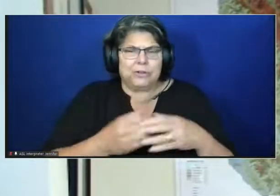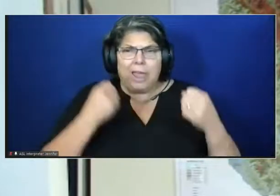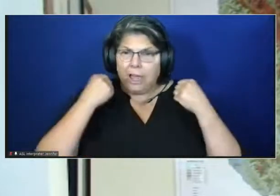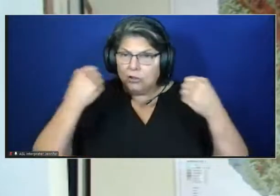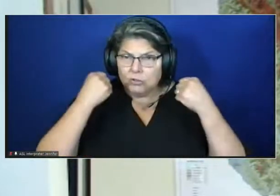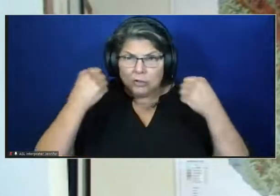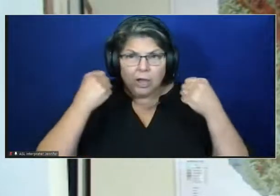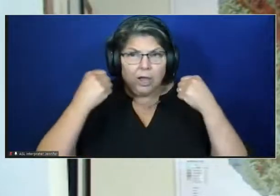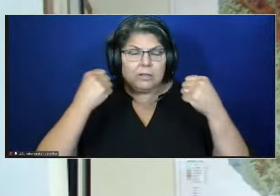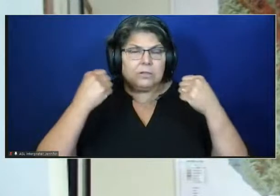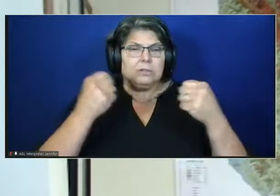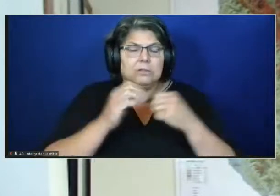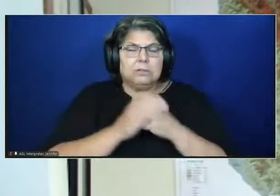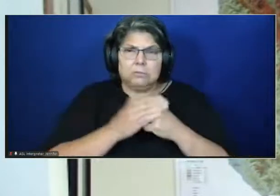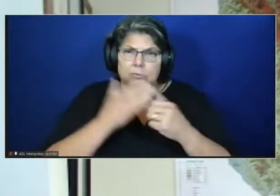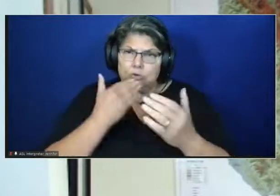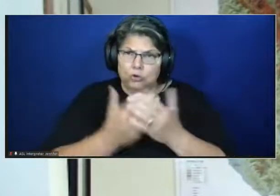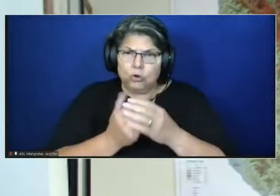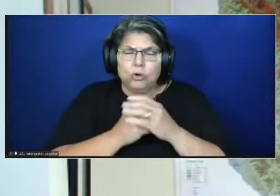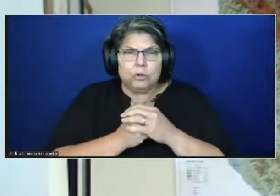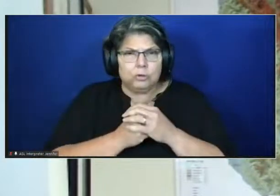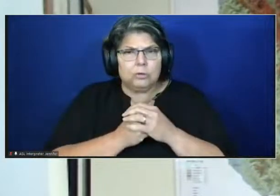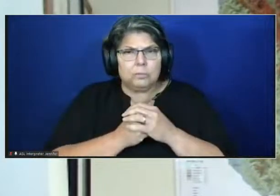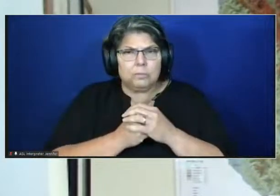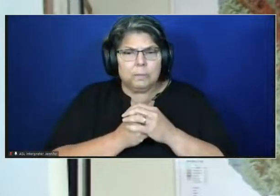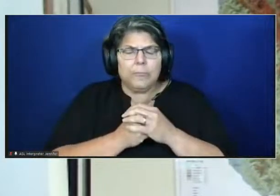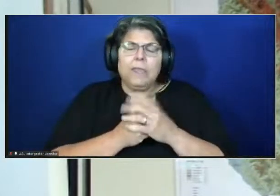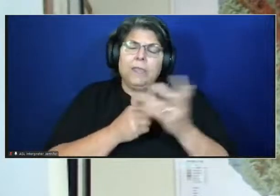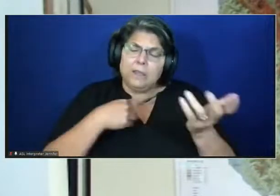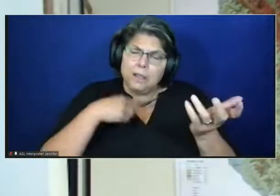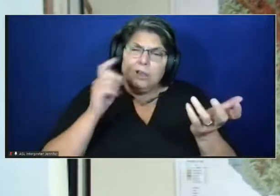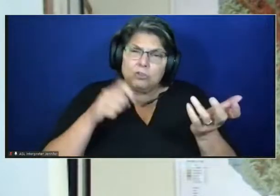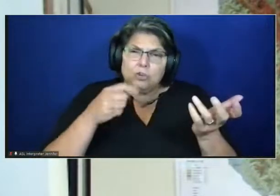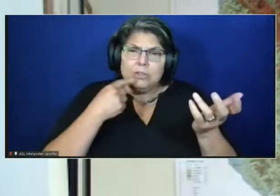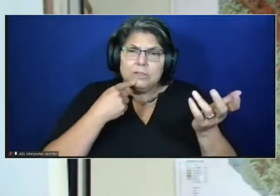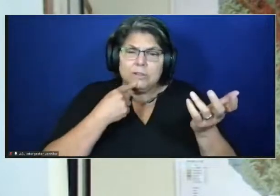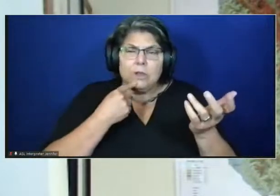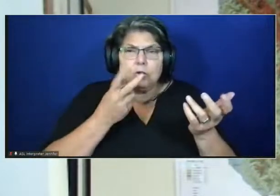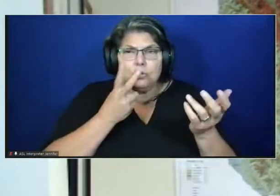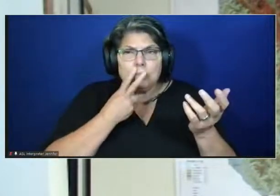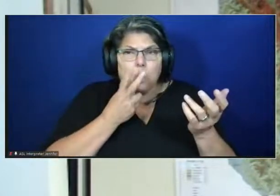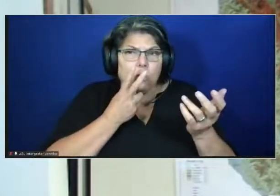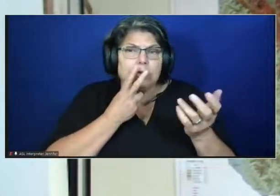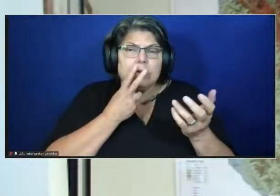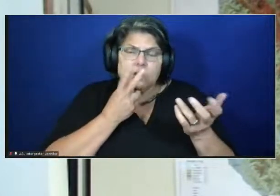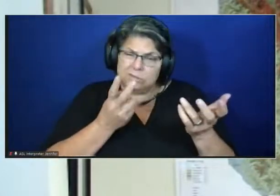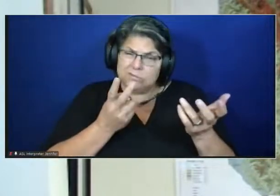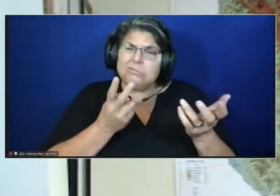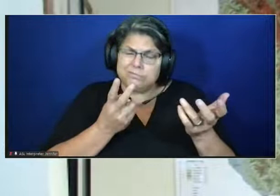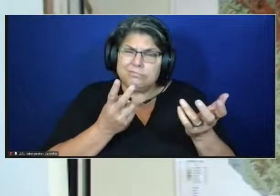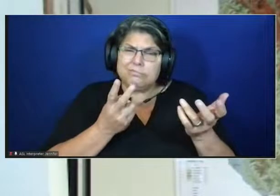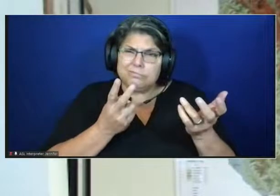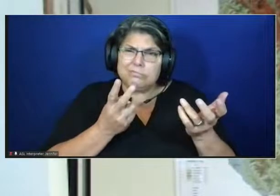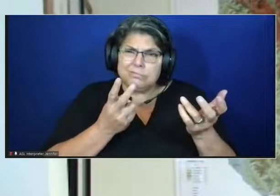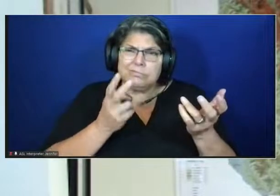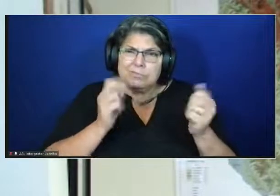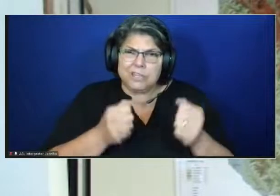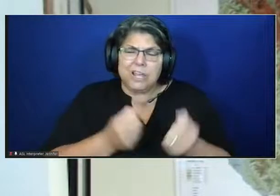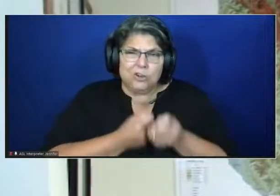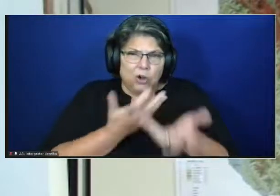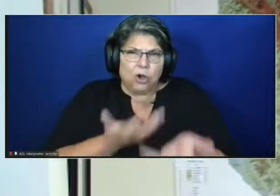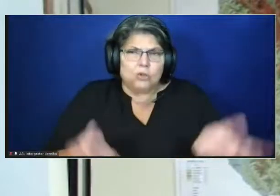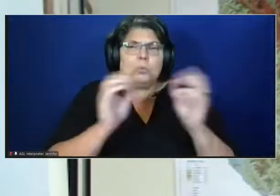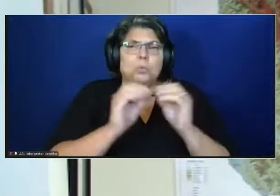Exercise is good. And I should say that smoking definitely contributes to more disease.